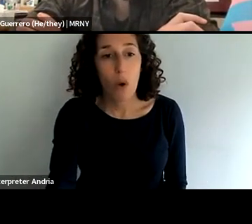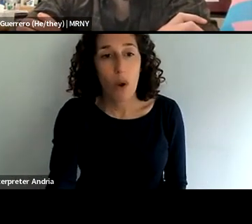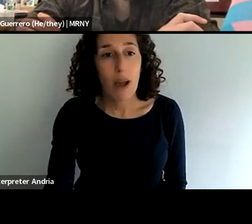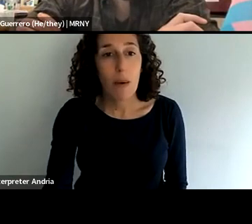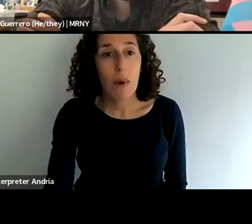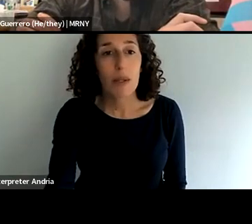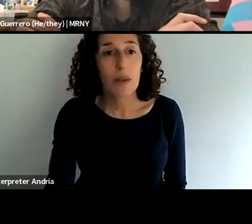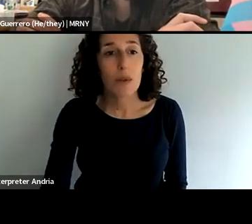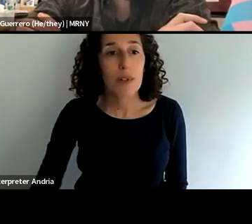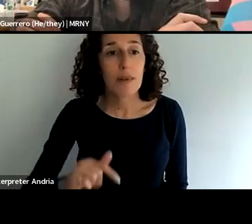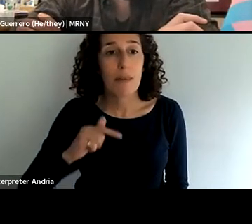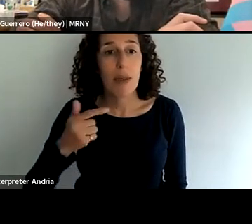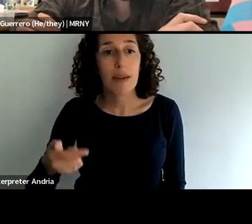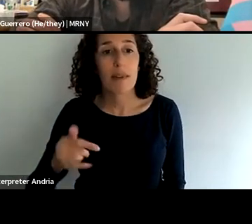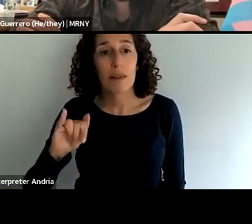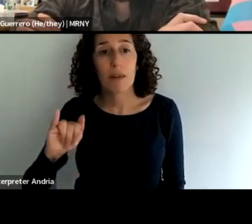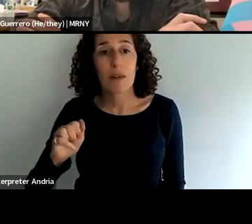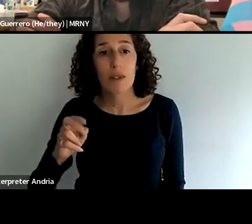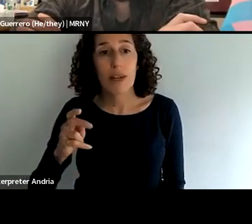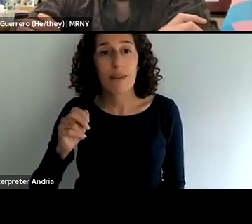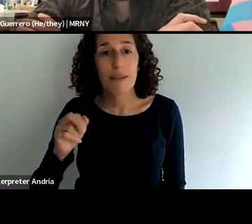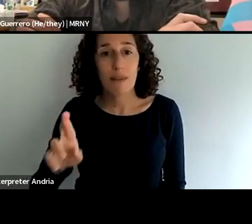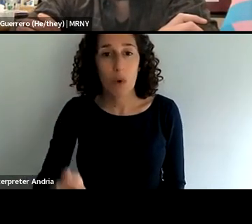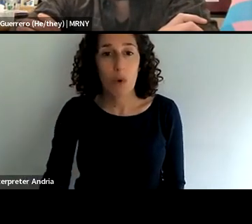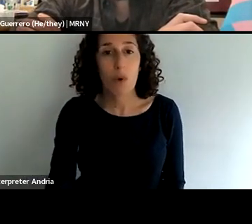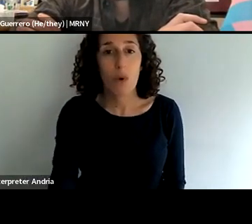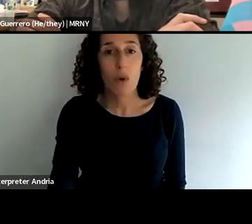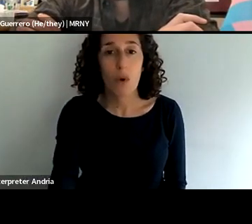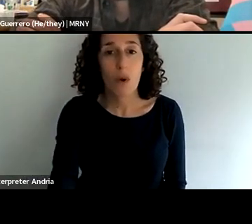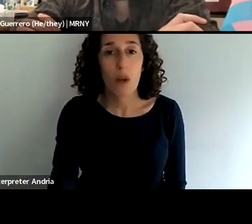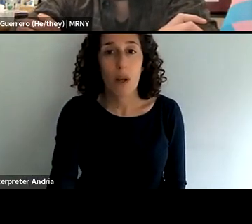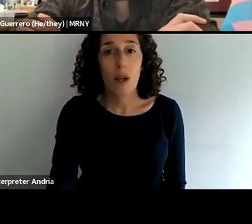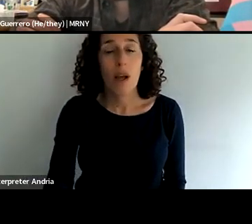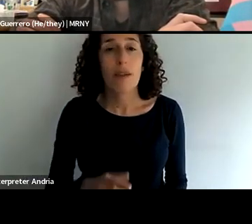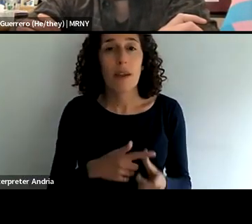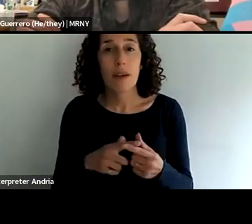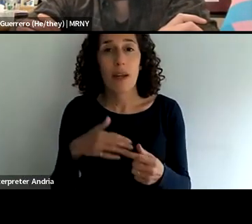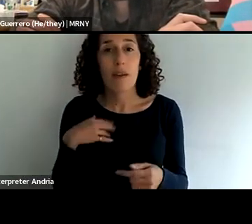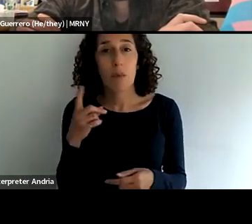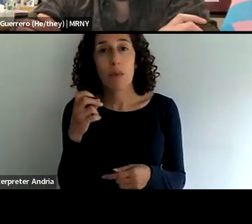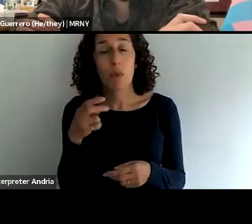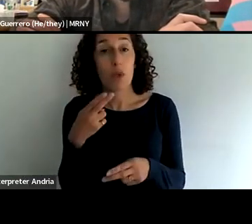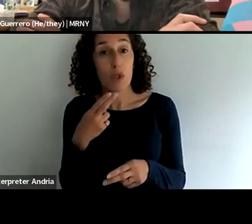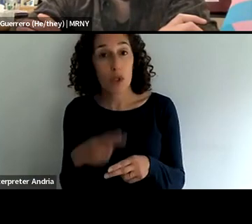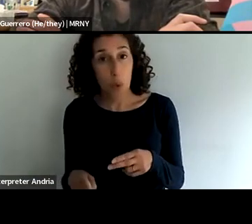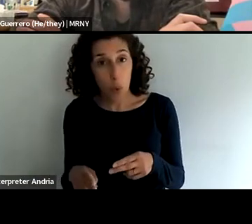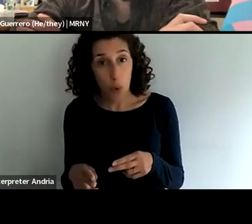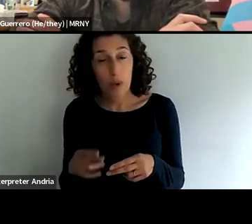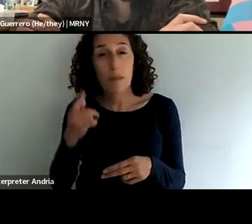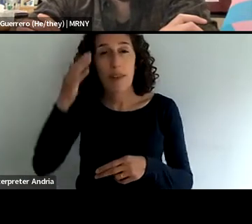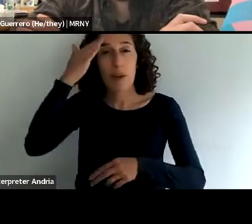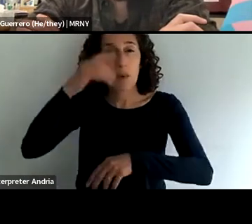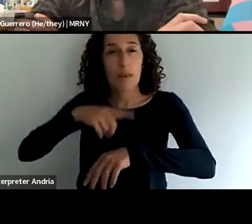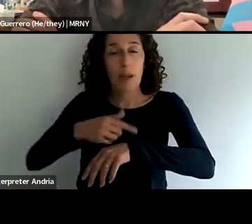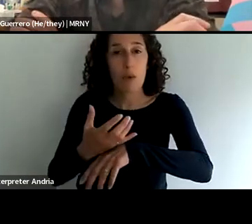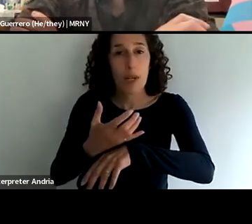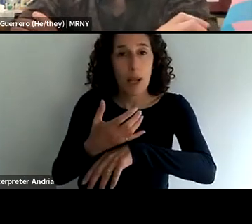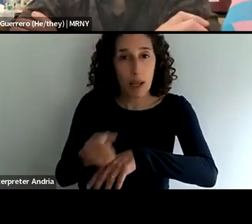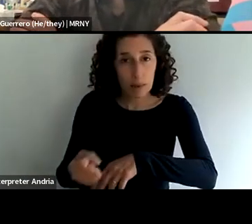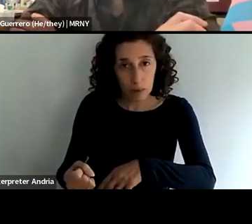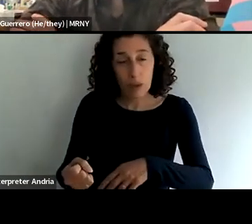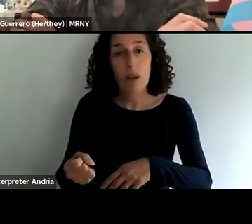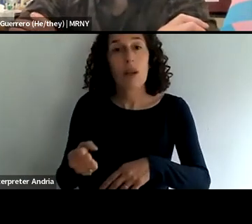if you want to take also this question, and then I have one more short question at the end, and then we'll share some information about our